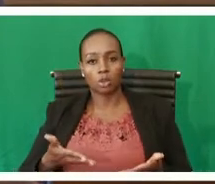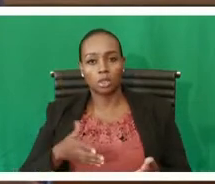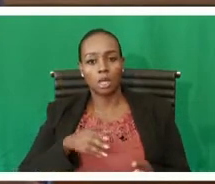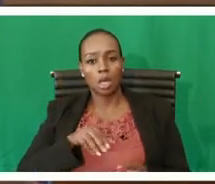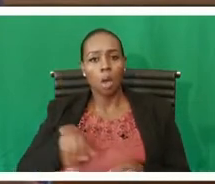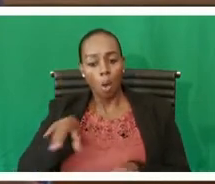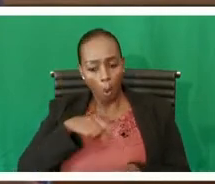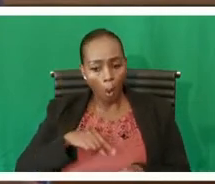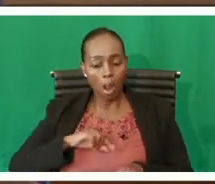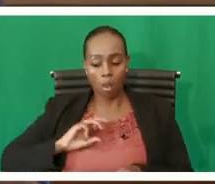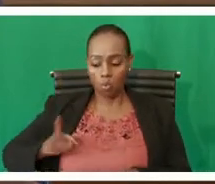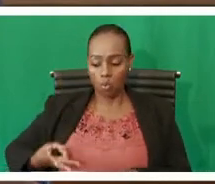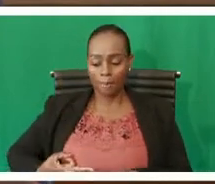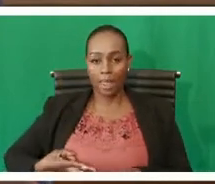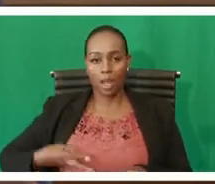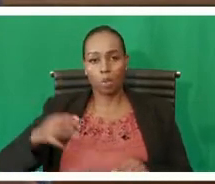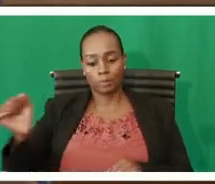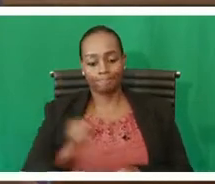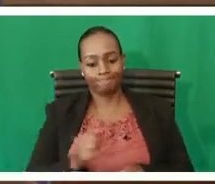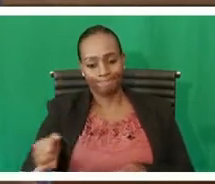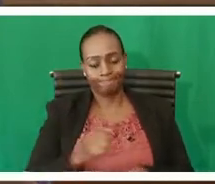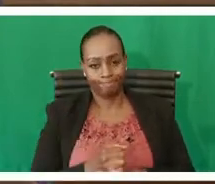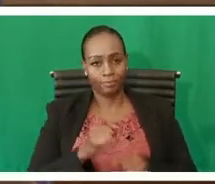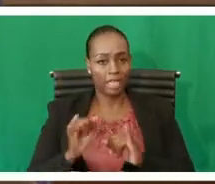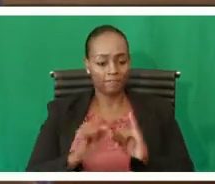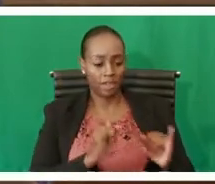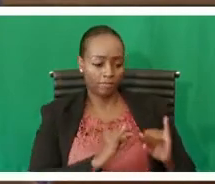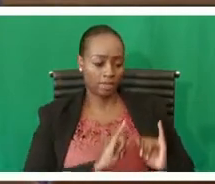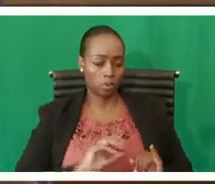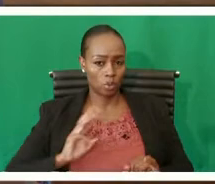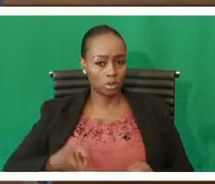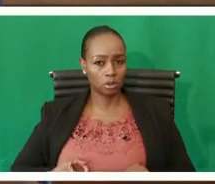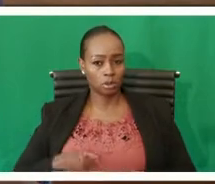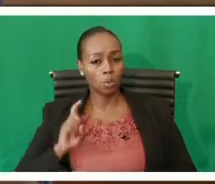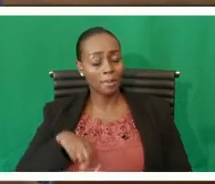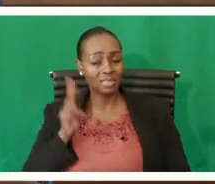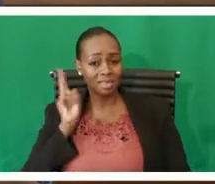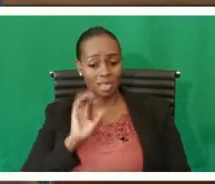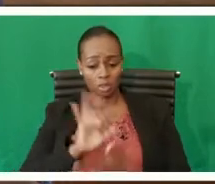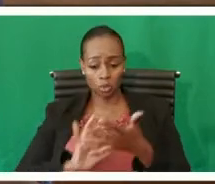were admitted in our shelters. Should you listen to the stories of those women?